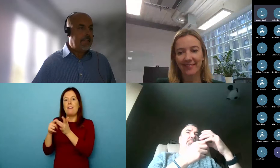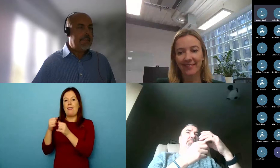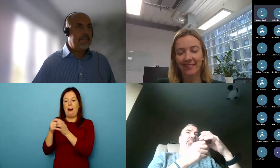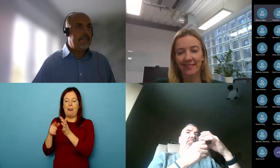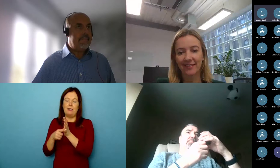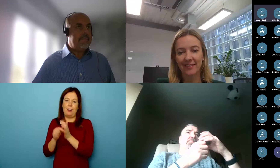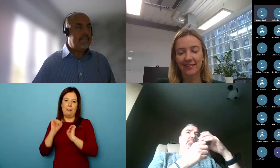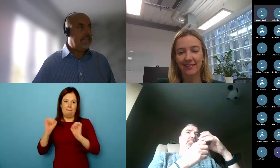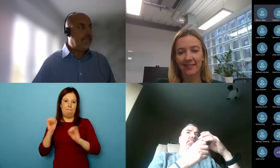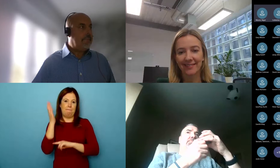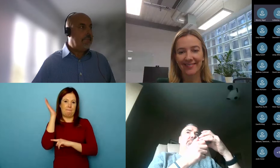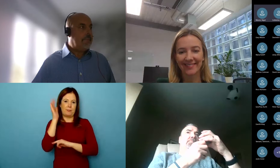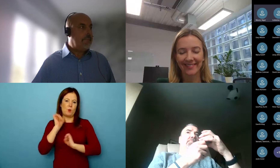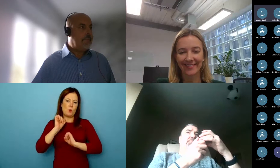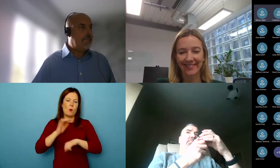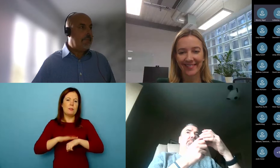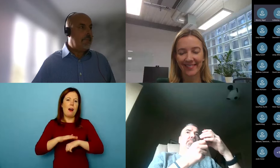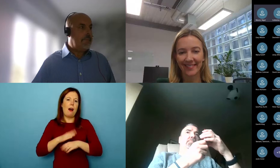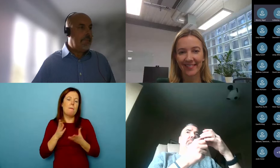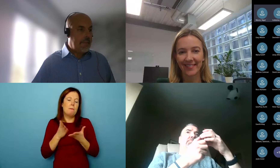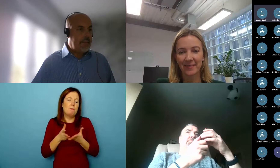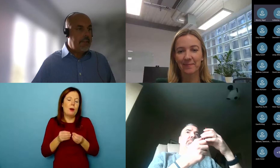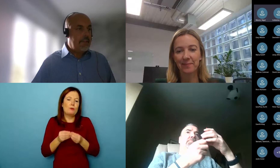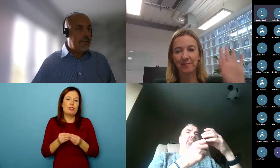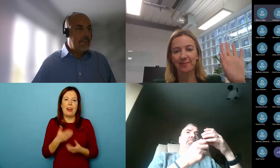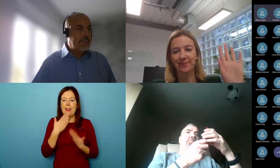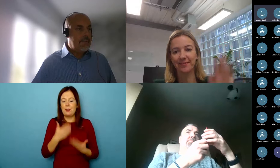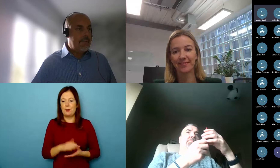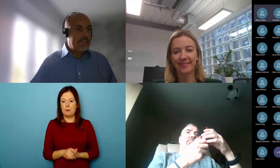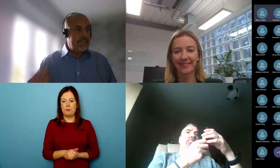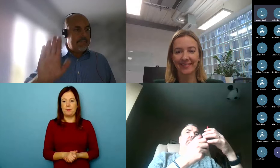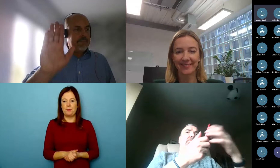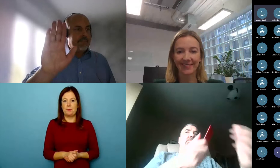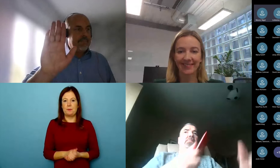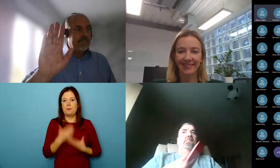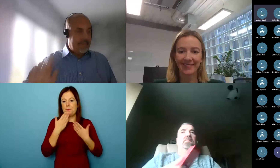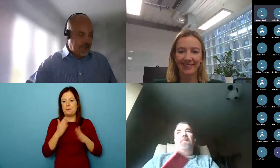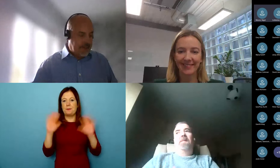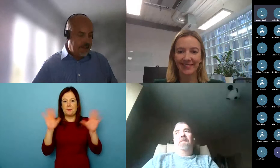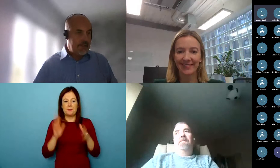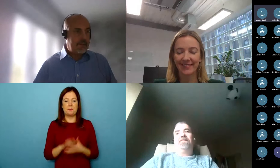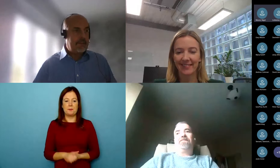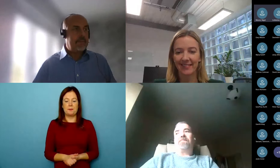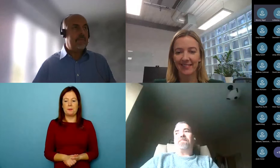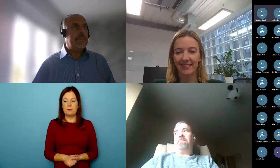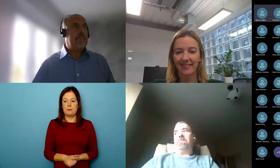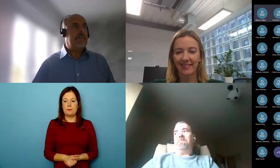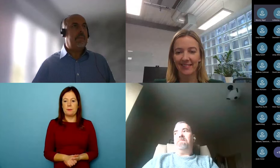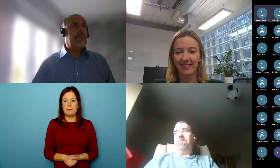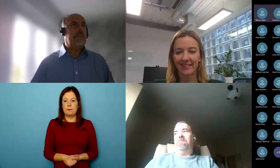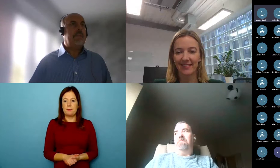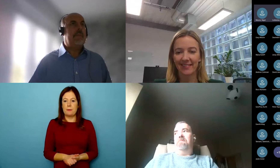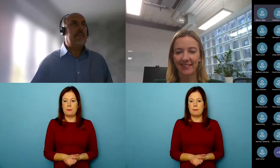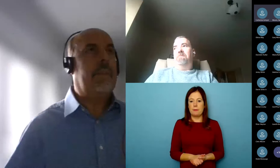a great session and for giving up your time. We appreciate it. Thank you very much. Thank you. Bye. Okay, thank you.